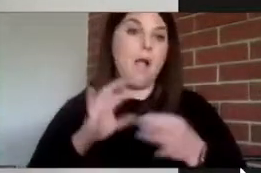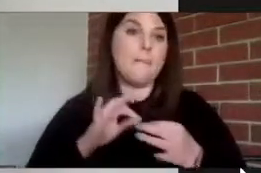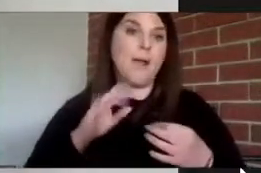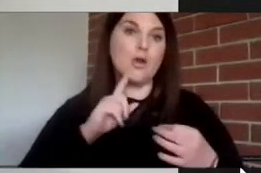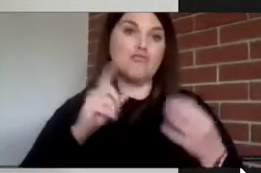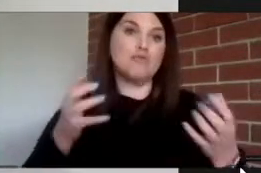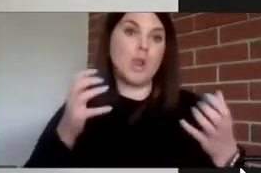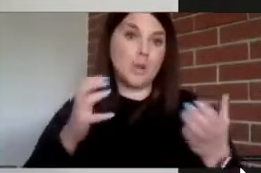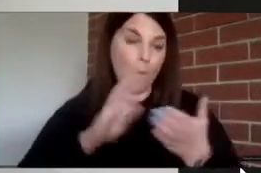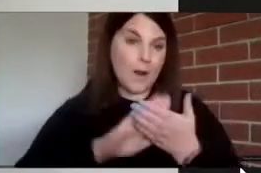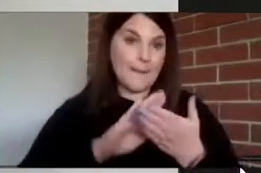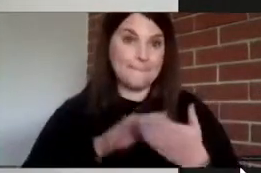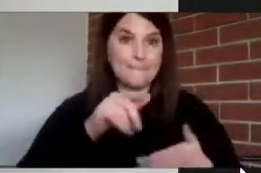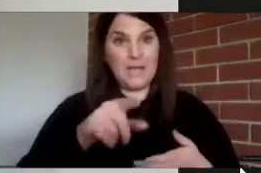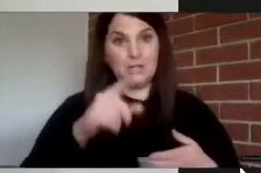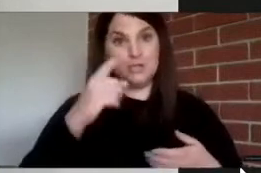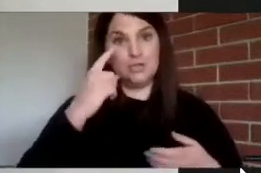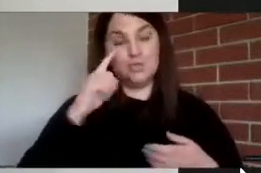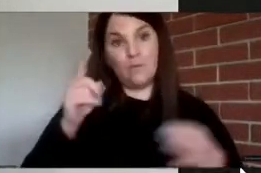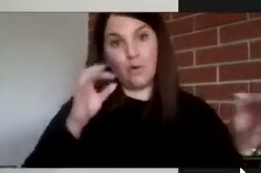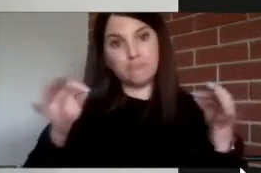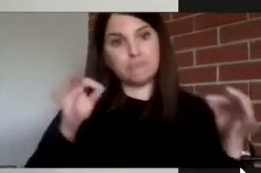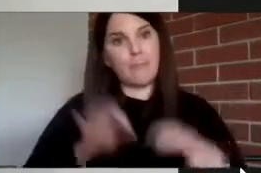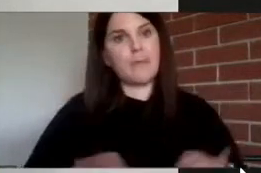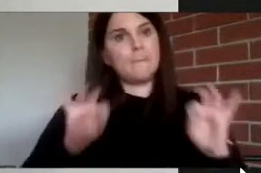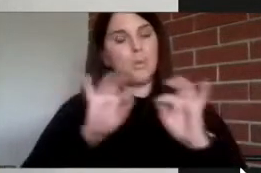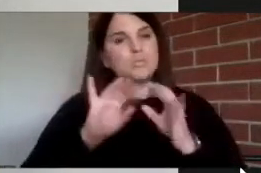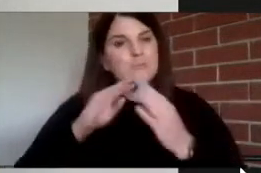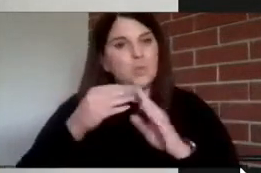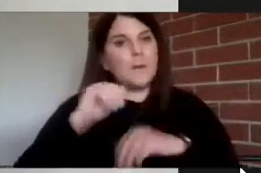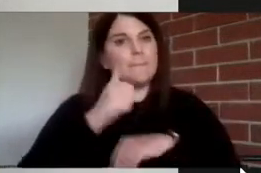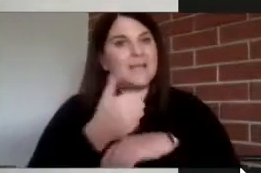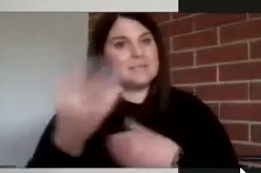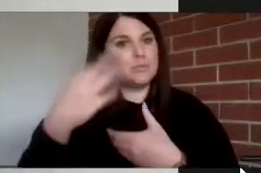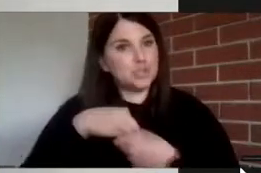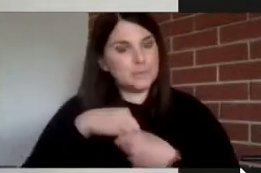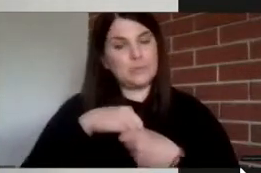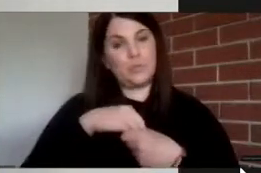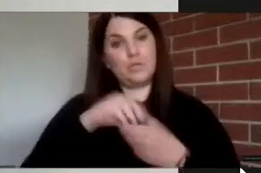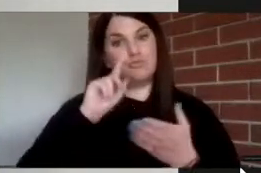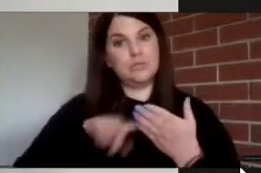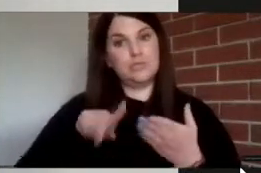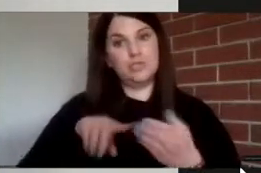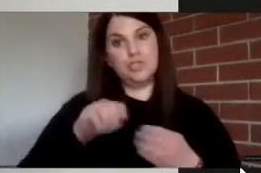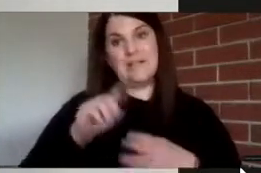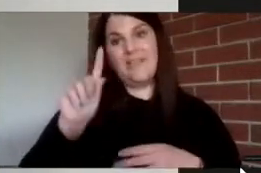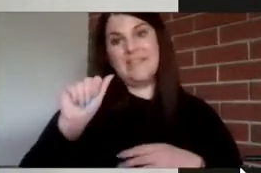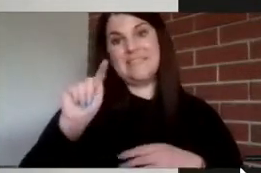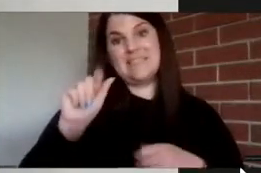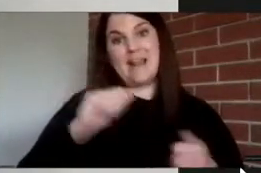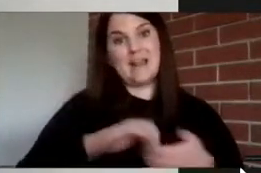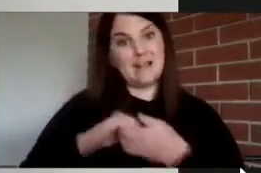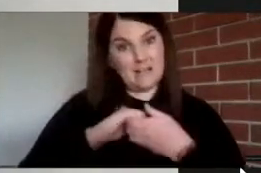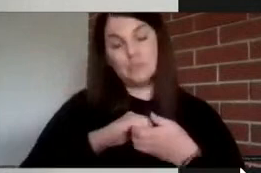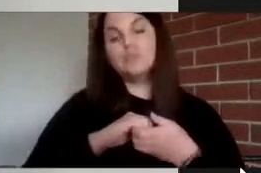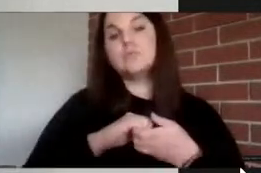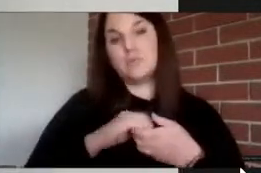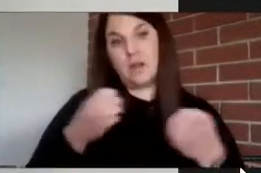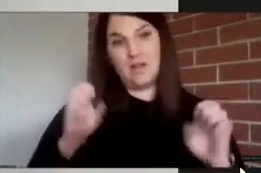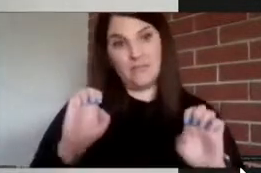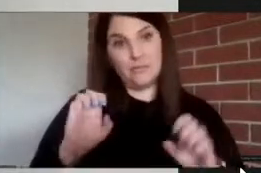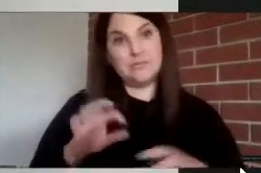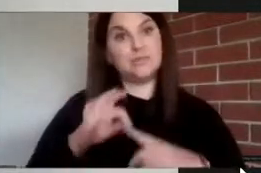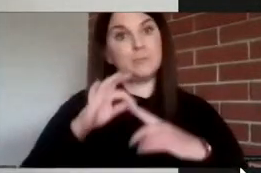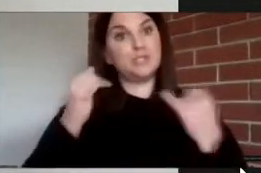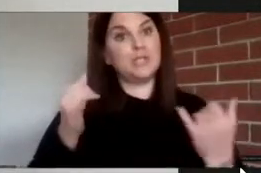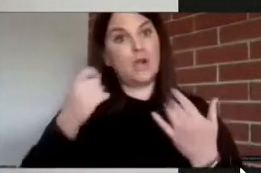want to commend you for calling out the importance of community-based participatory research in our data collection efforts, especially now,